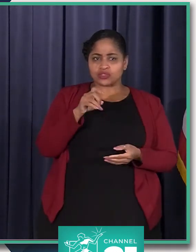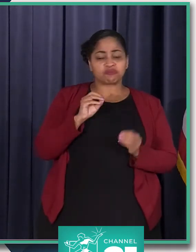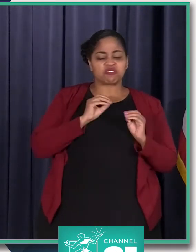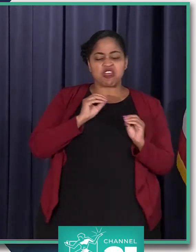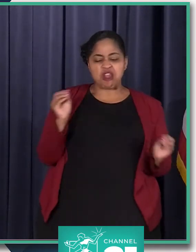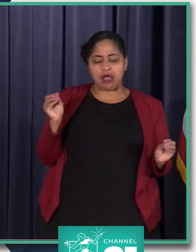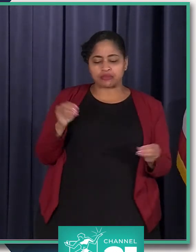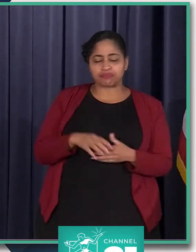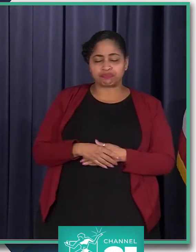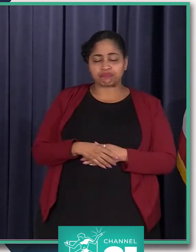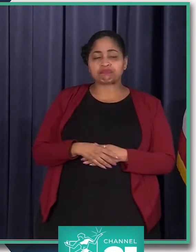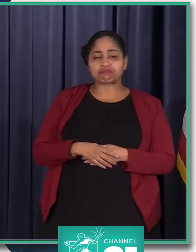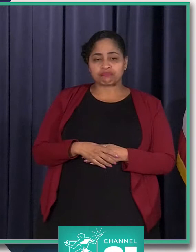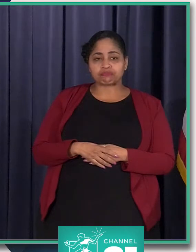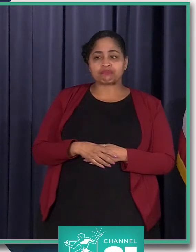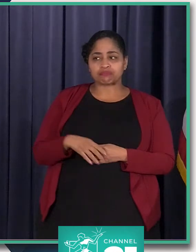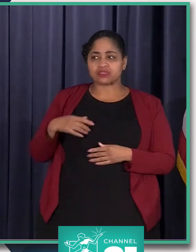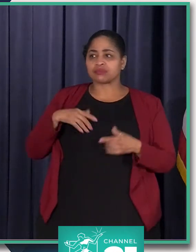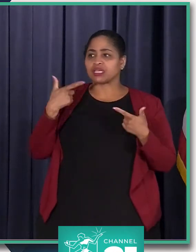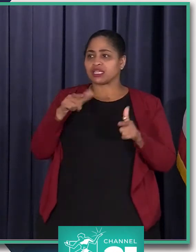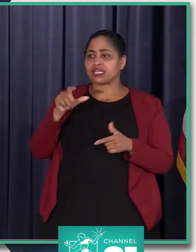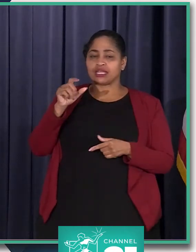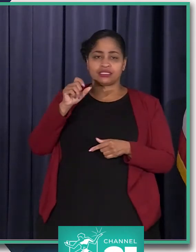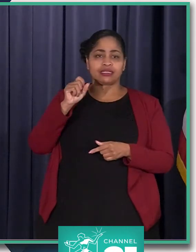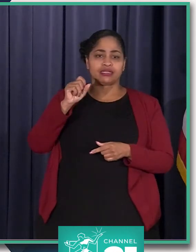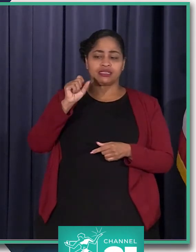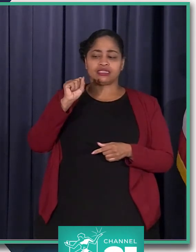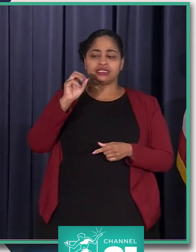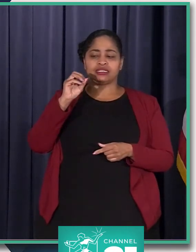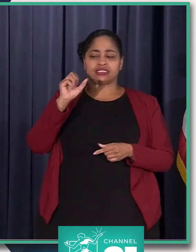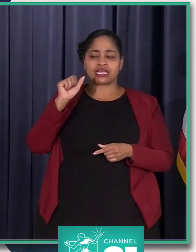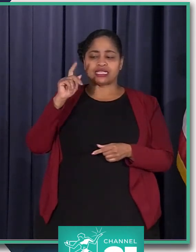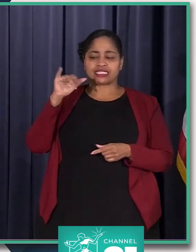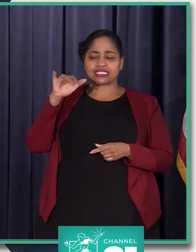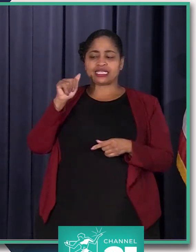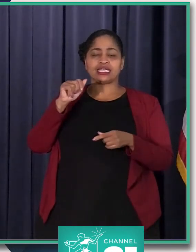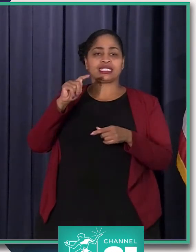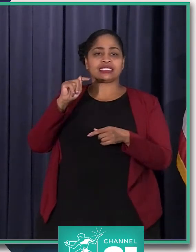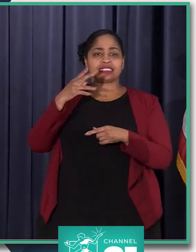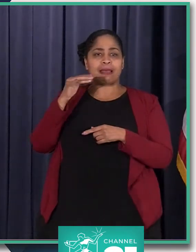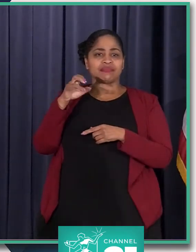None. Okay, I want to let Saskia Thompson take that up, and we're going to jump right on this.